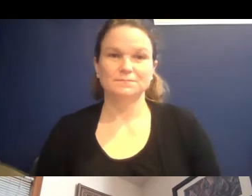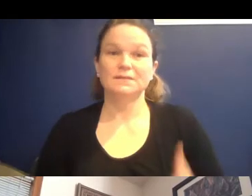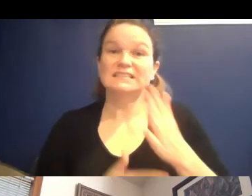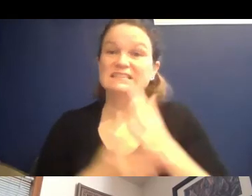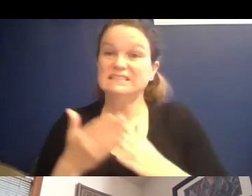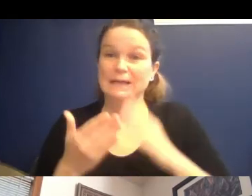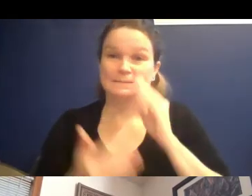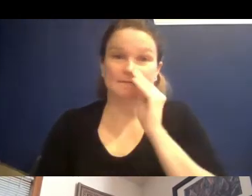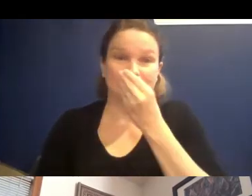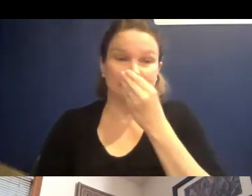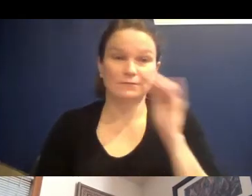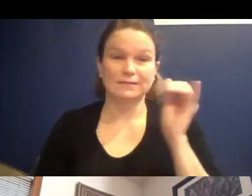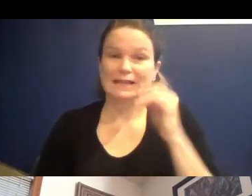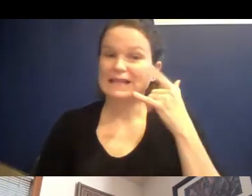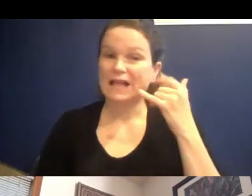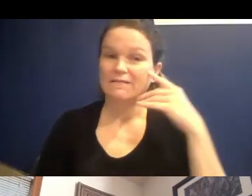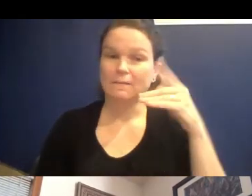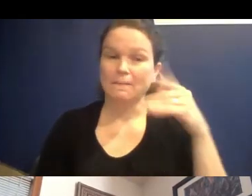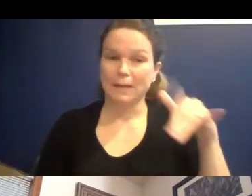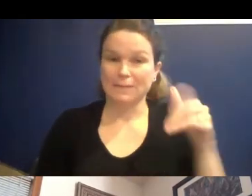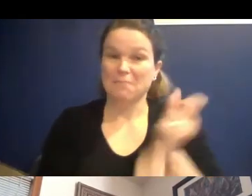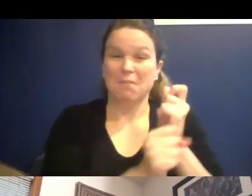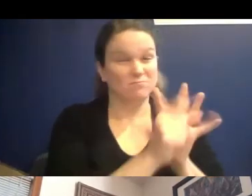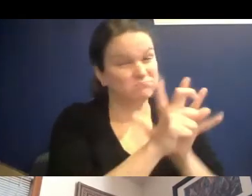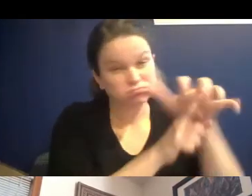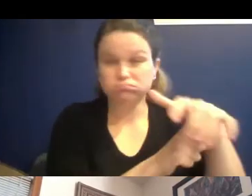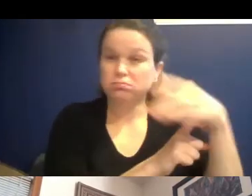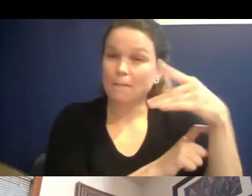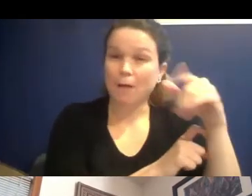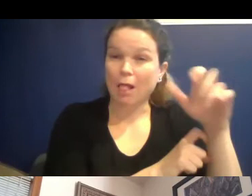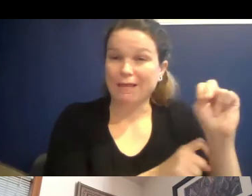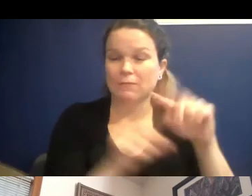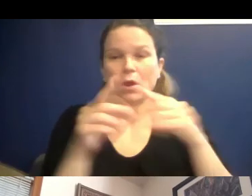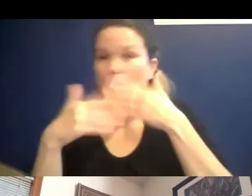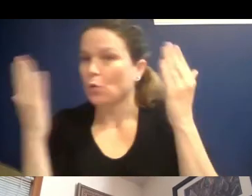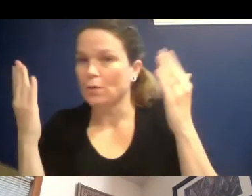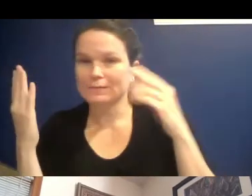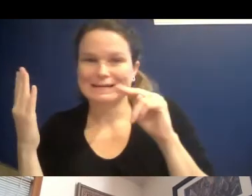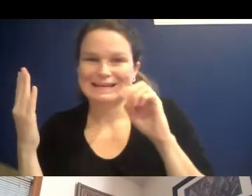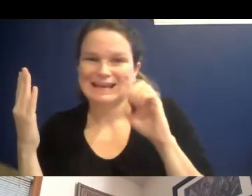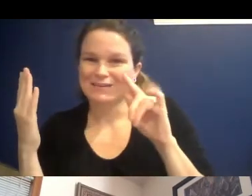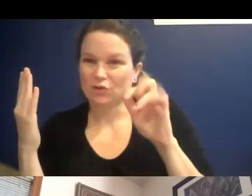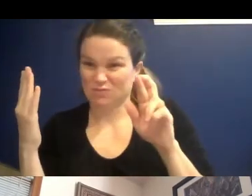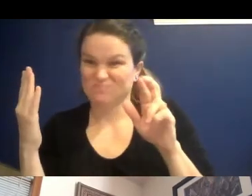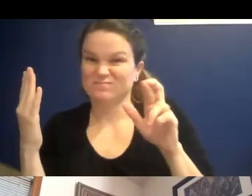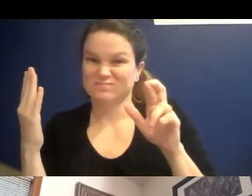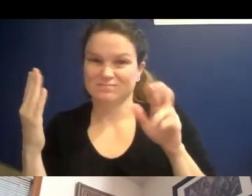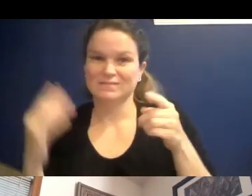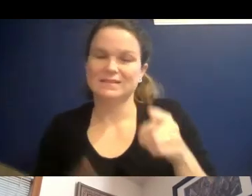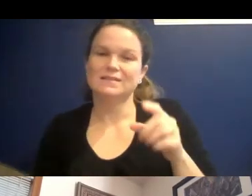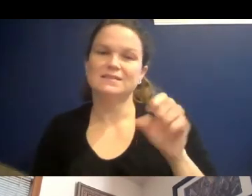Sunflowers, like California poppy, produce lots of pollen, but little or no nectar. And this is a syrphid